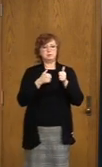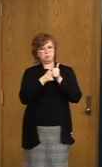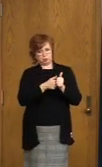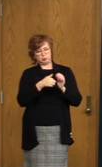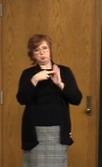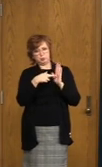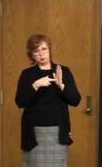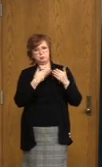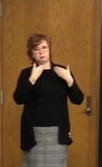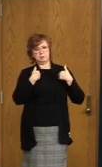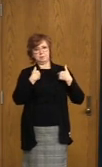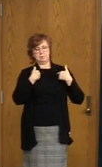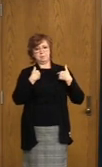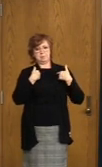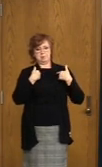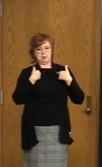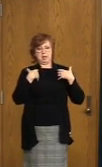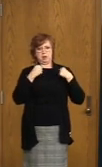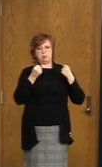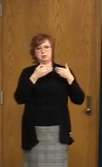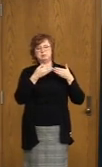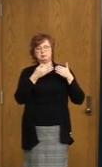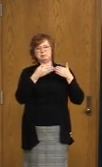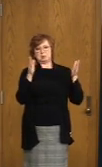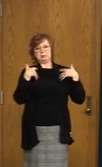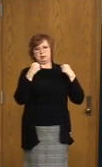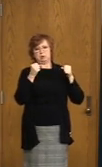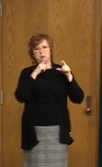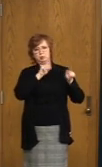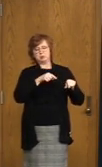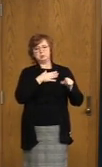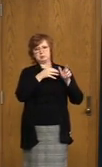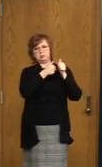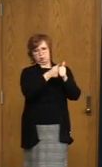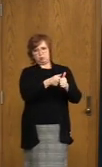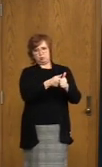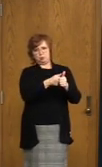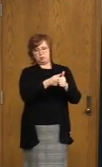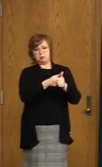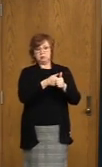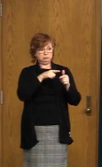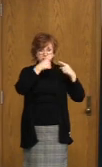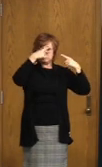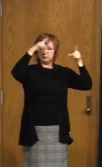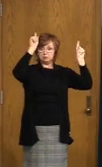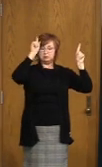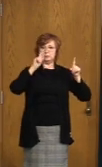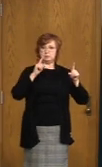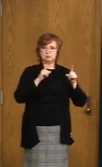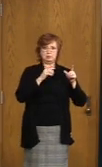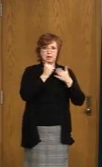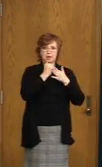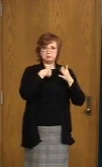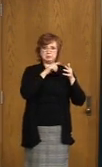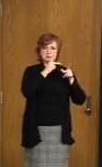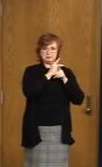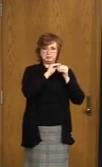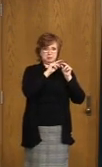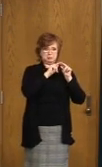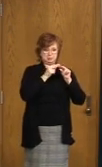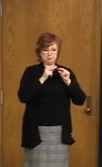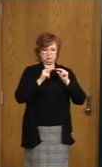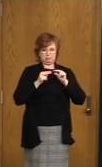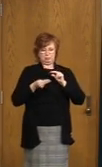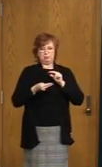work. And that is how we will reduce the spread of COVID-19 until we are able to get most of our population